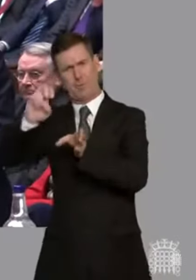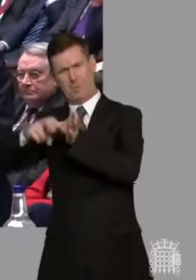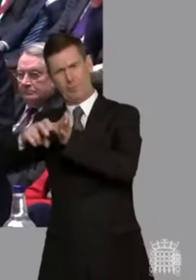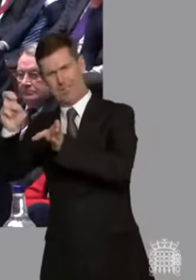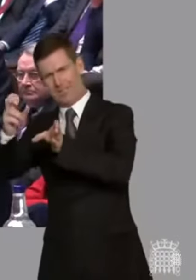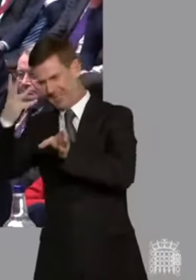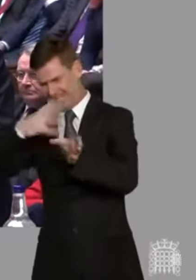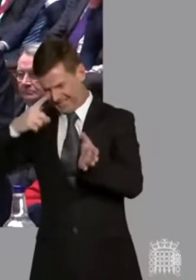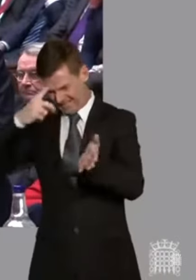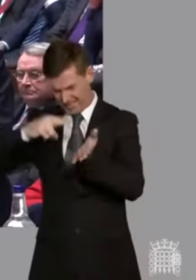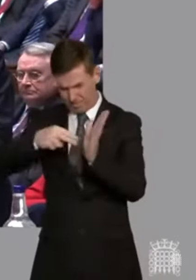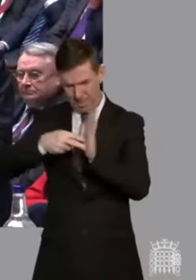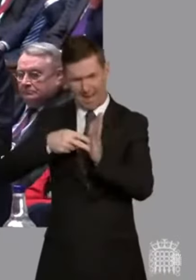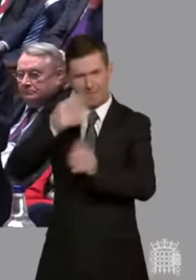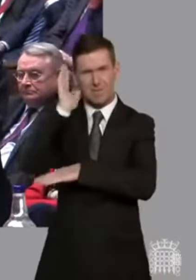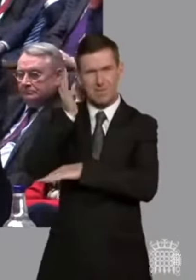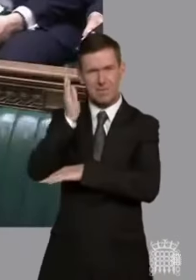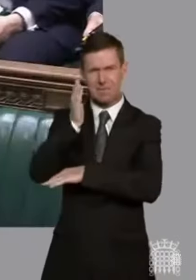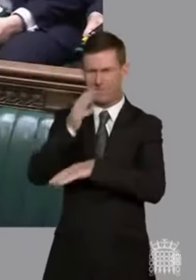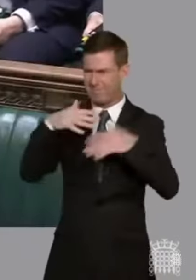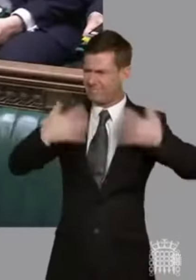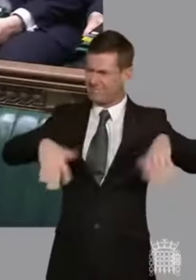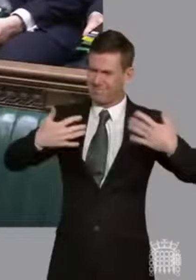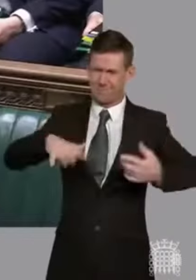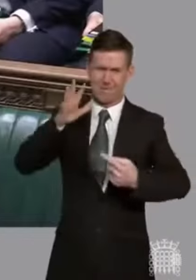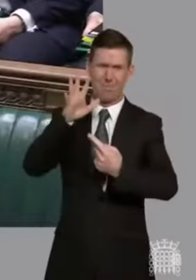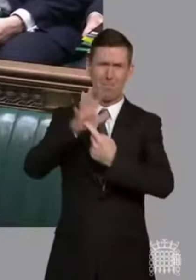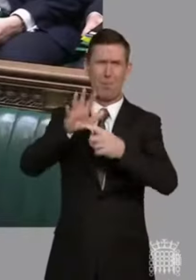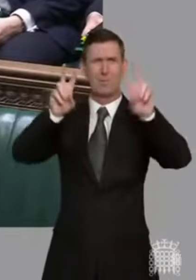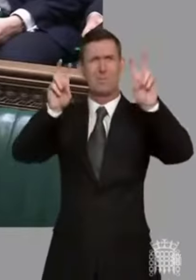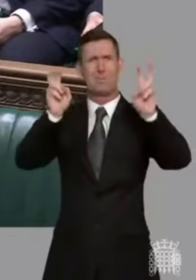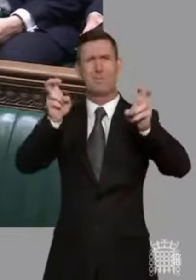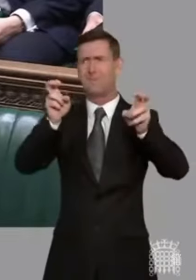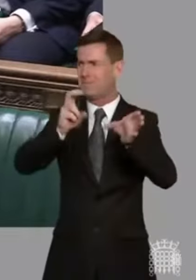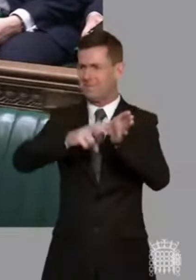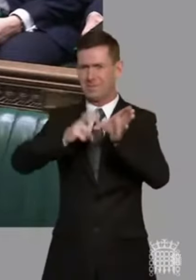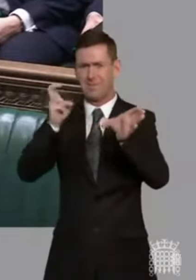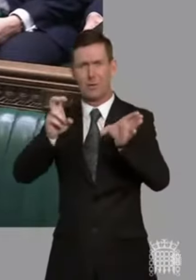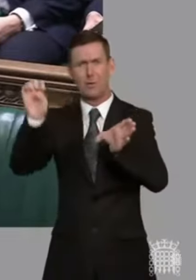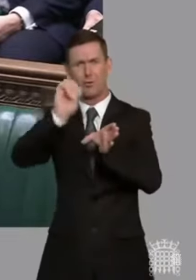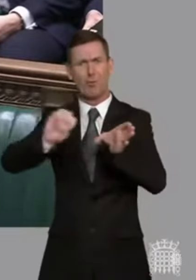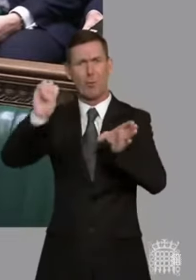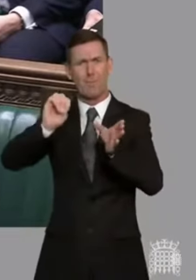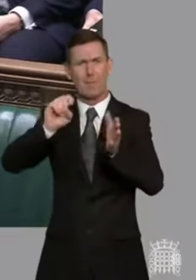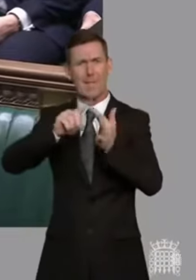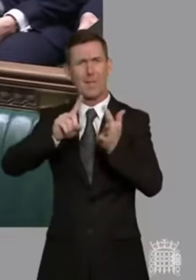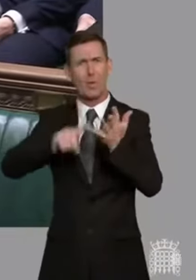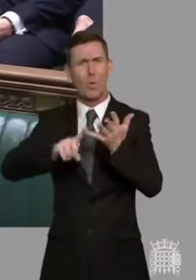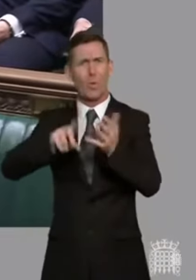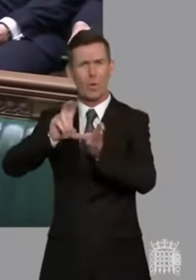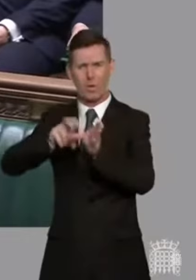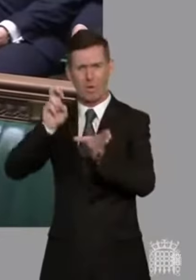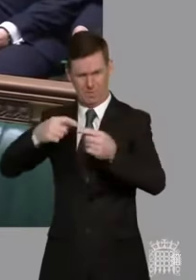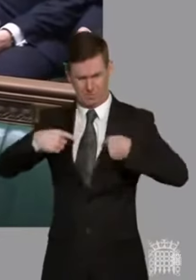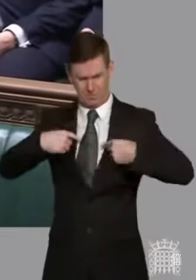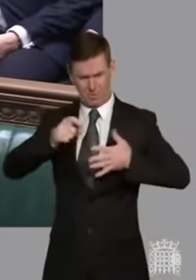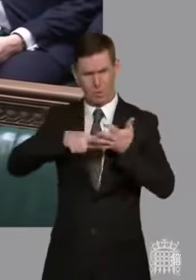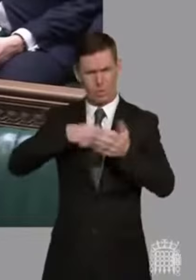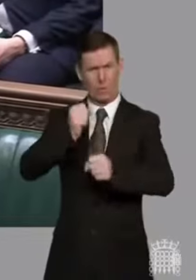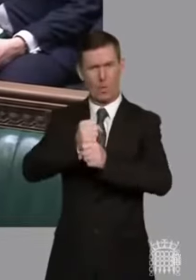for our country in recent years. That's what I was doing. What were they doing? Suitcases of booze into Downing